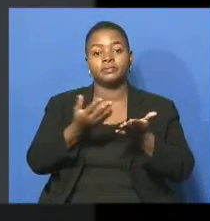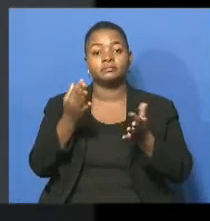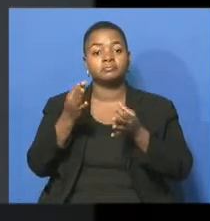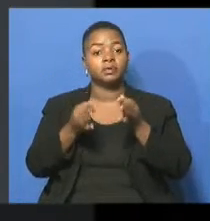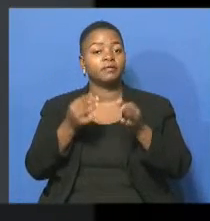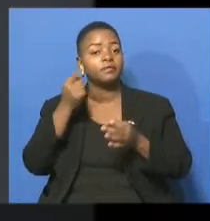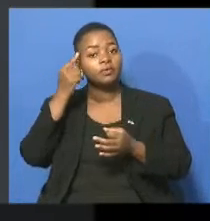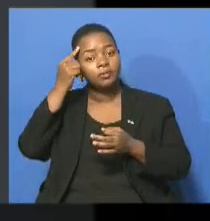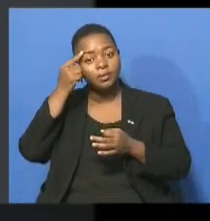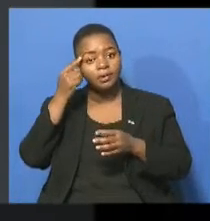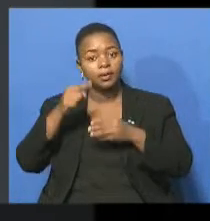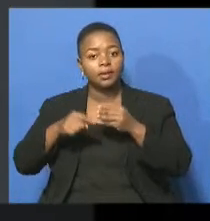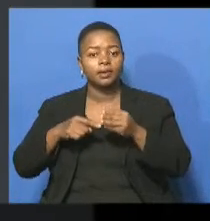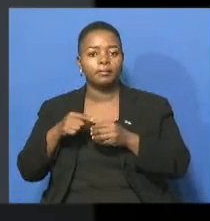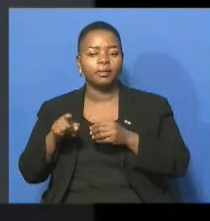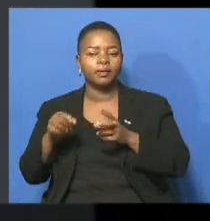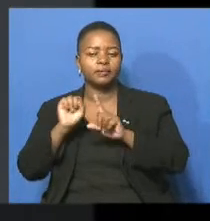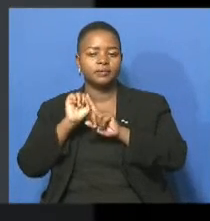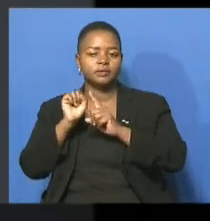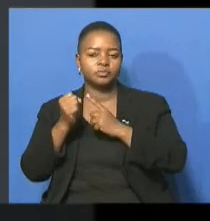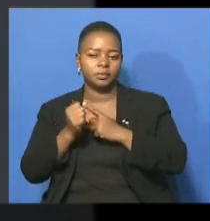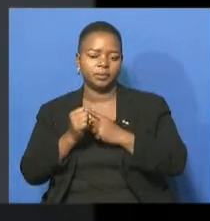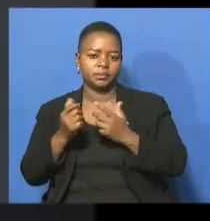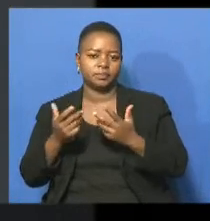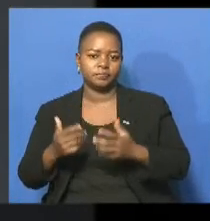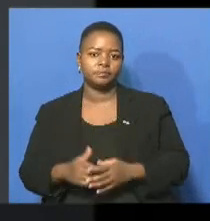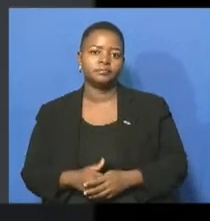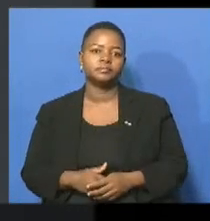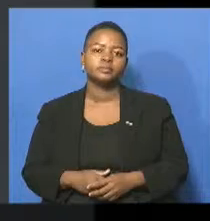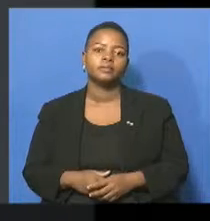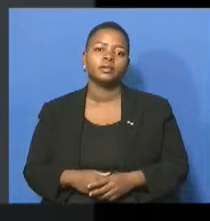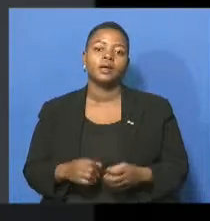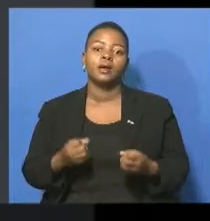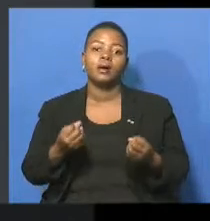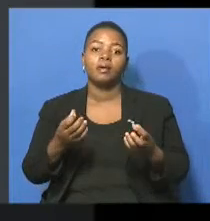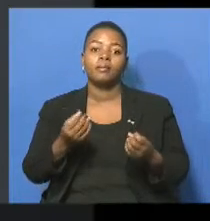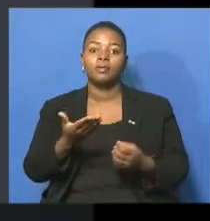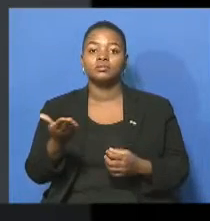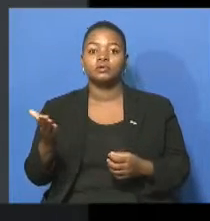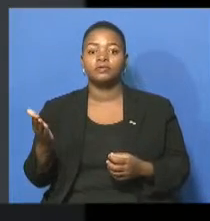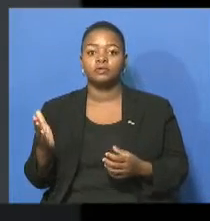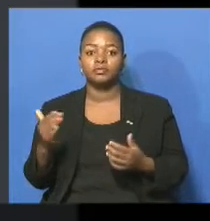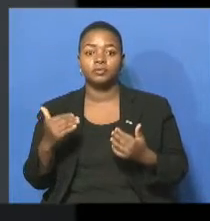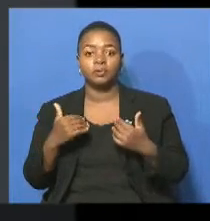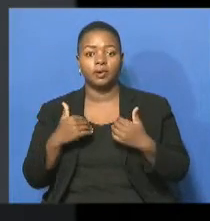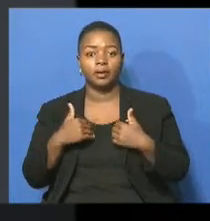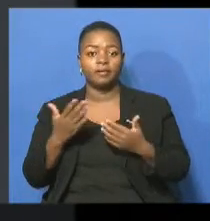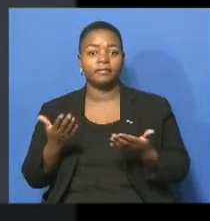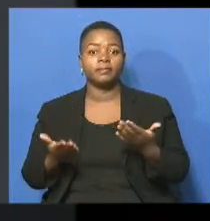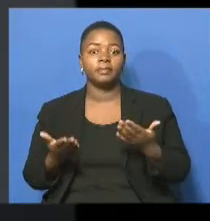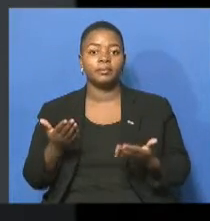it, a lot of you here probably have